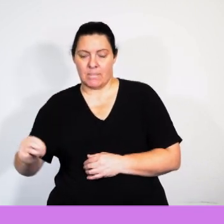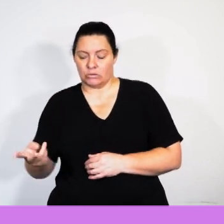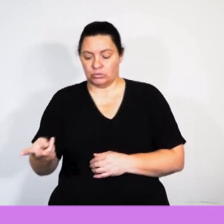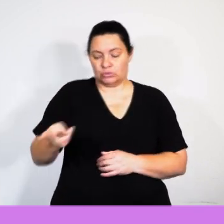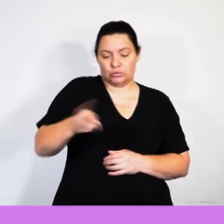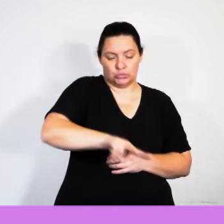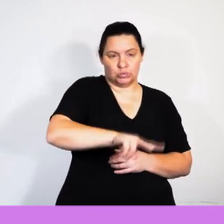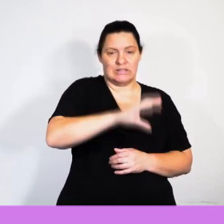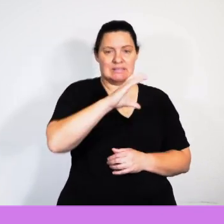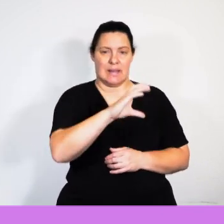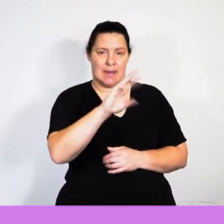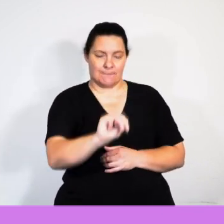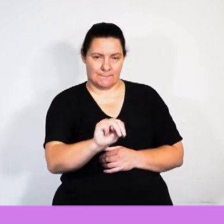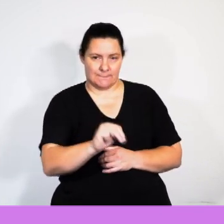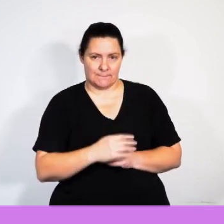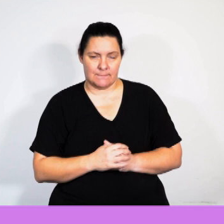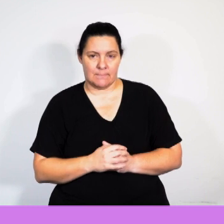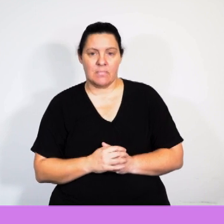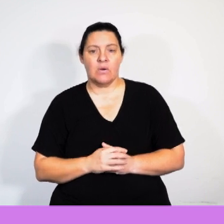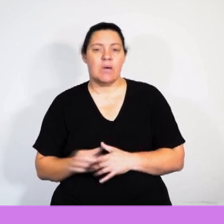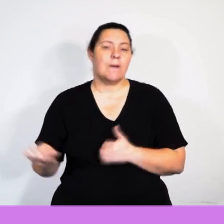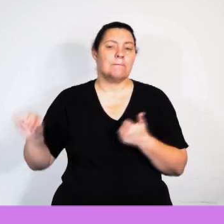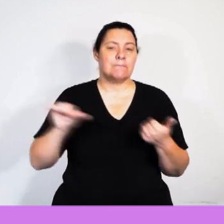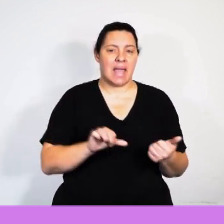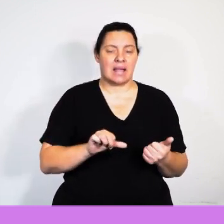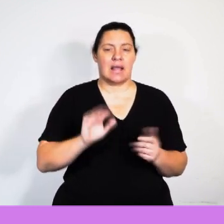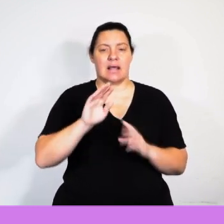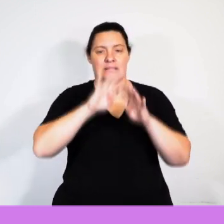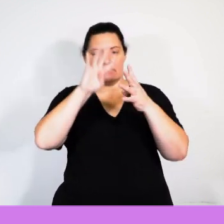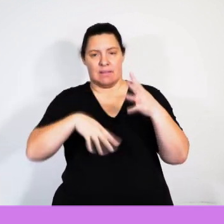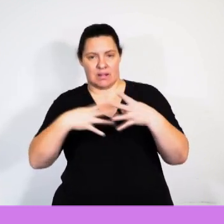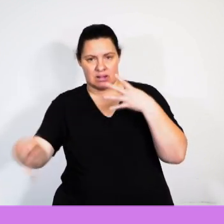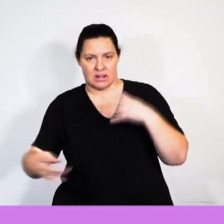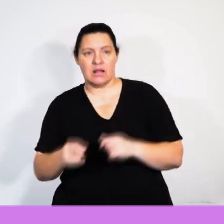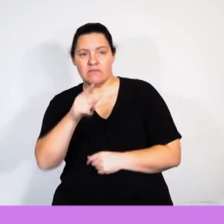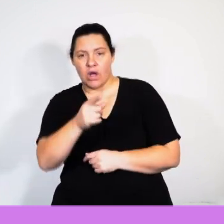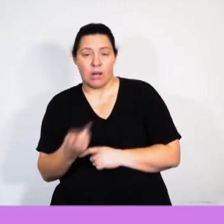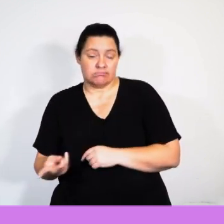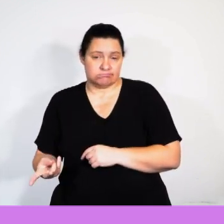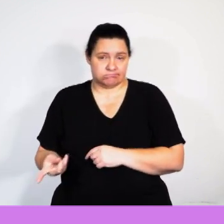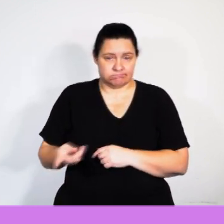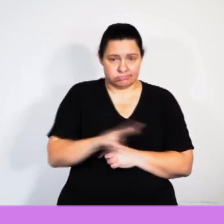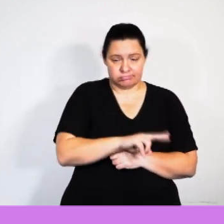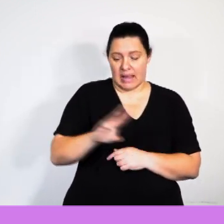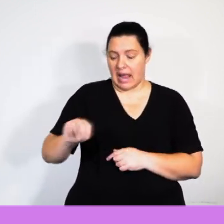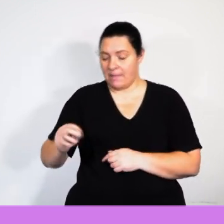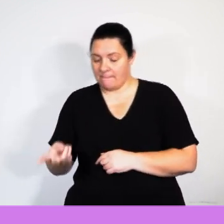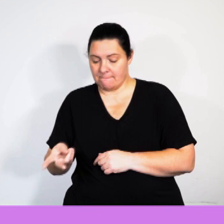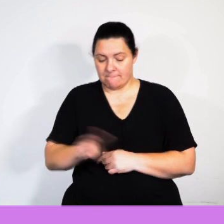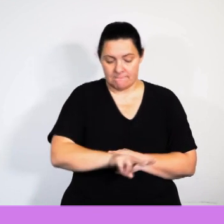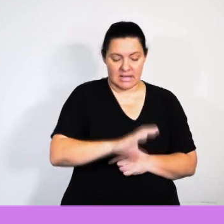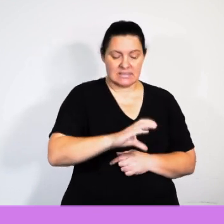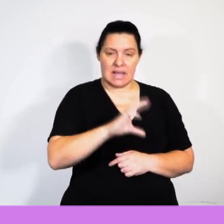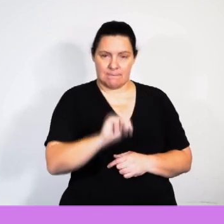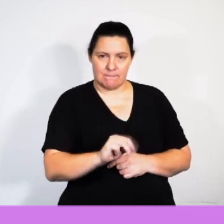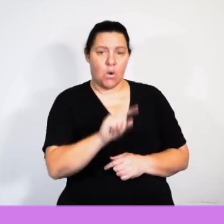millimeter to centimeter. Let's go back to our table. If you convert from